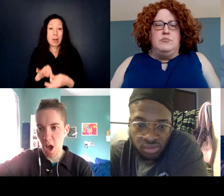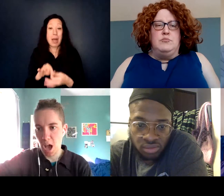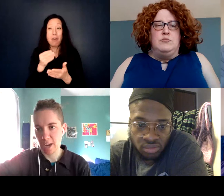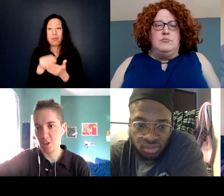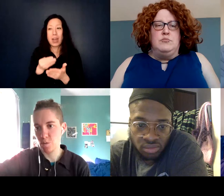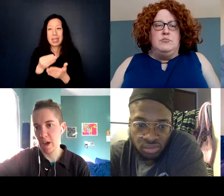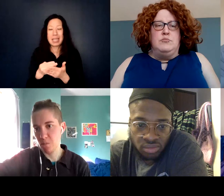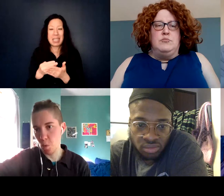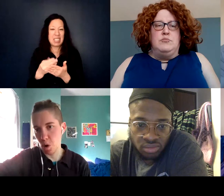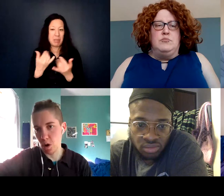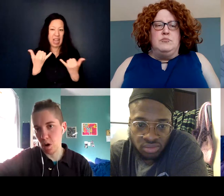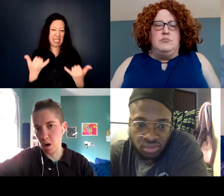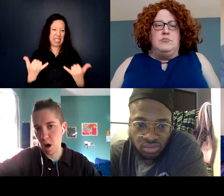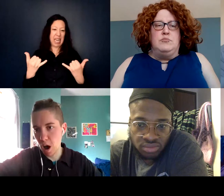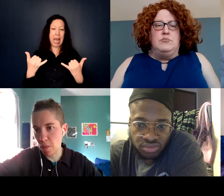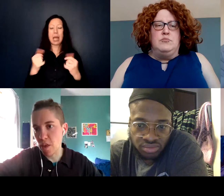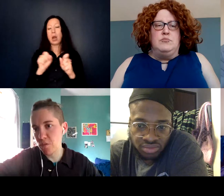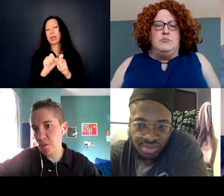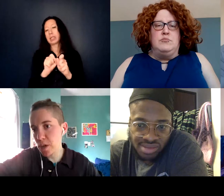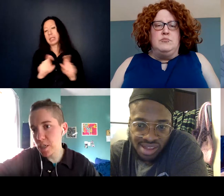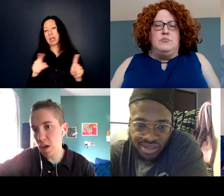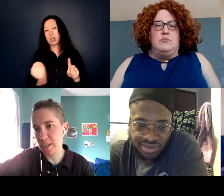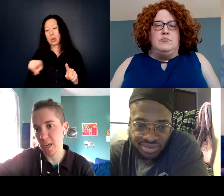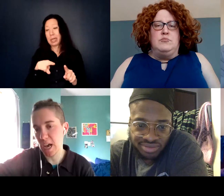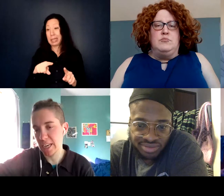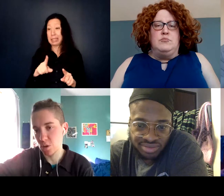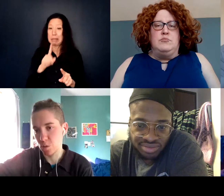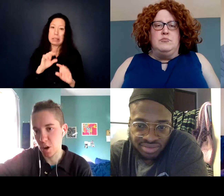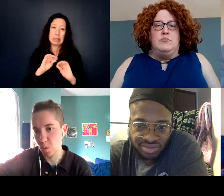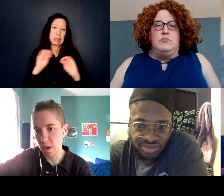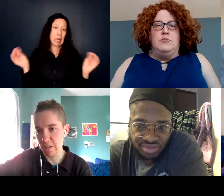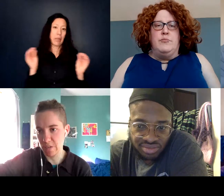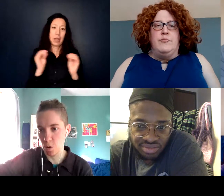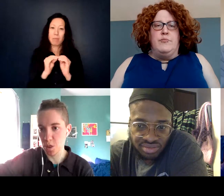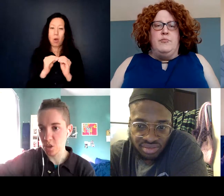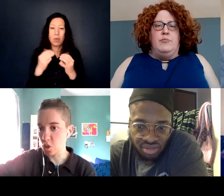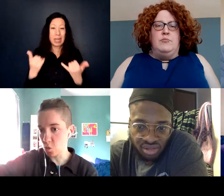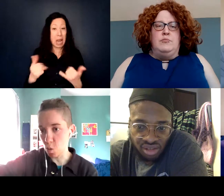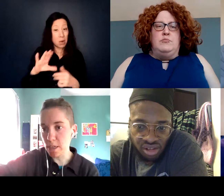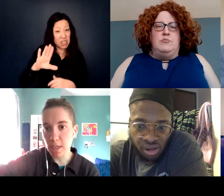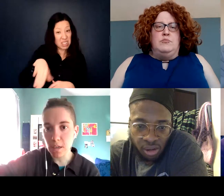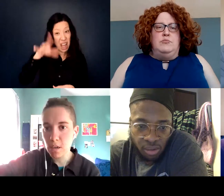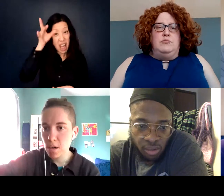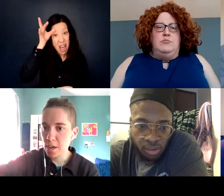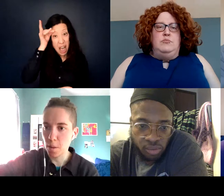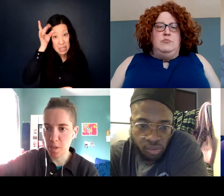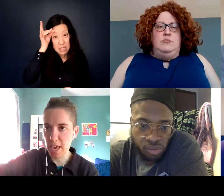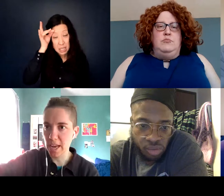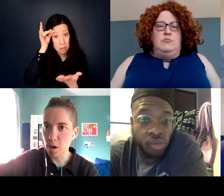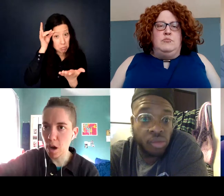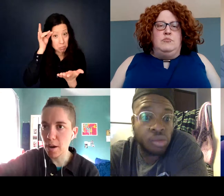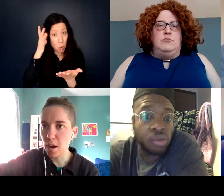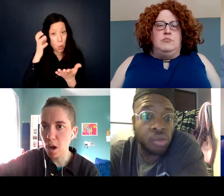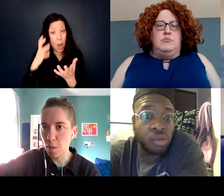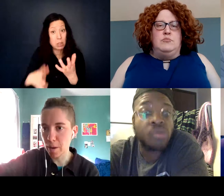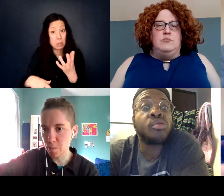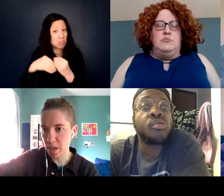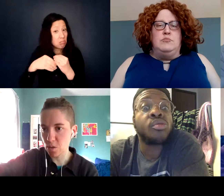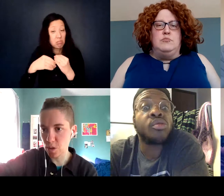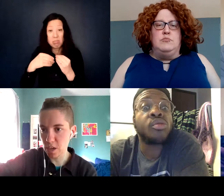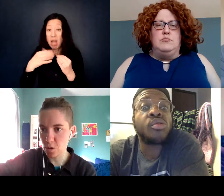all. I don't have more on that front. Hunter, I don't know if there are things you wanted to update anyone